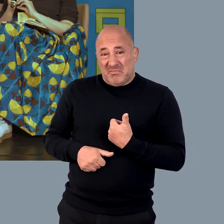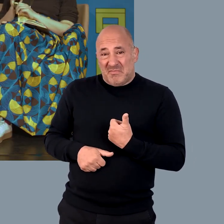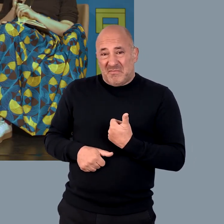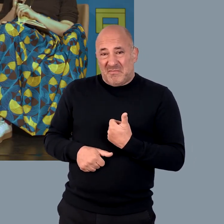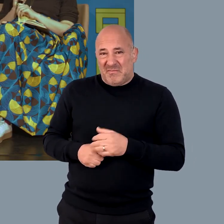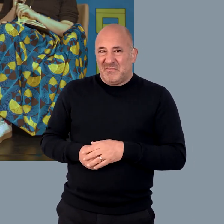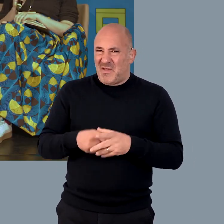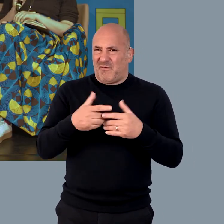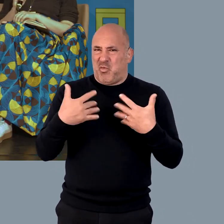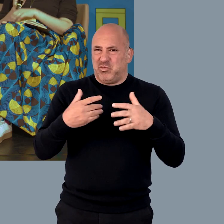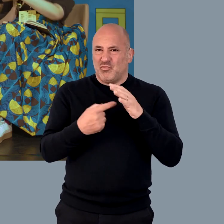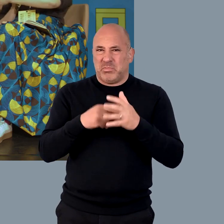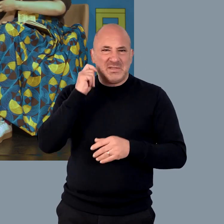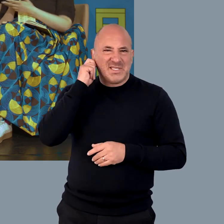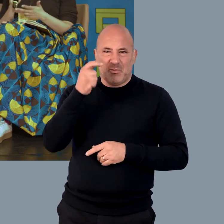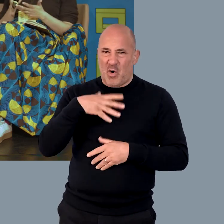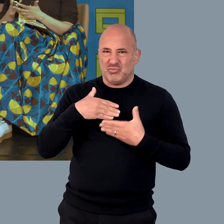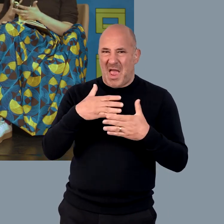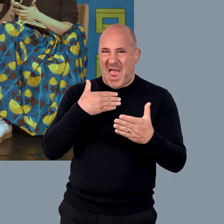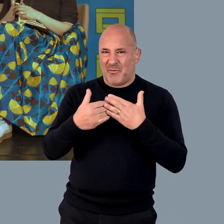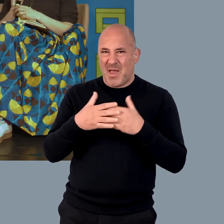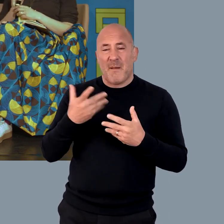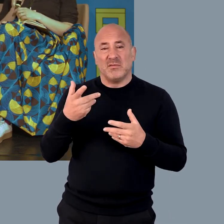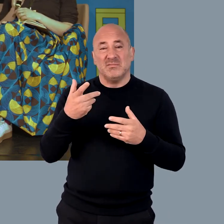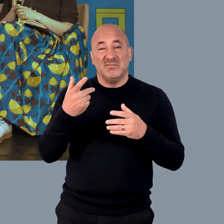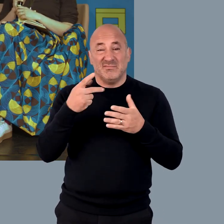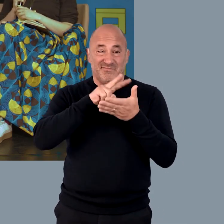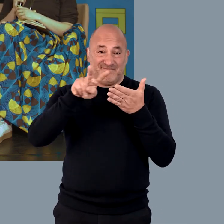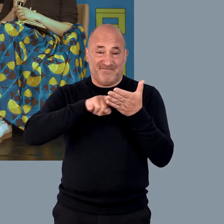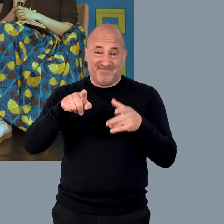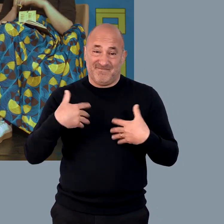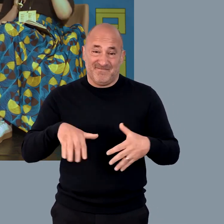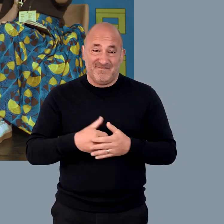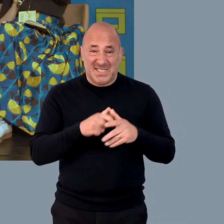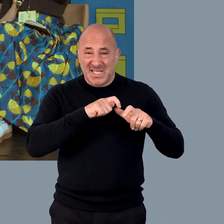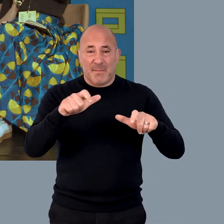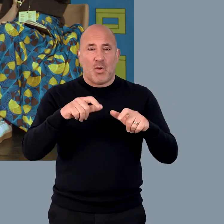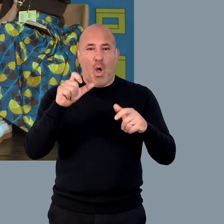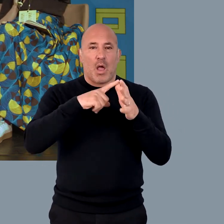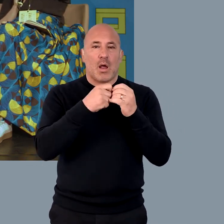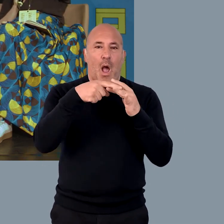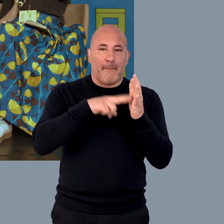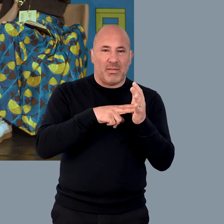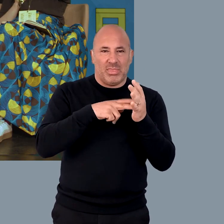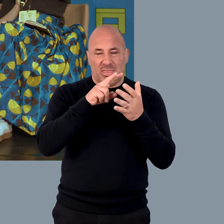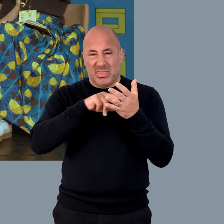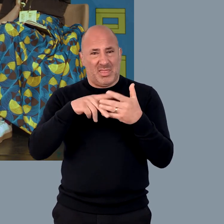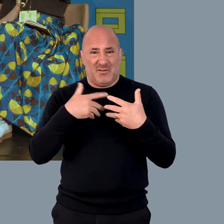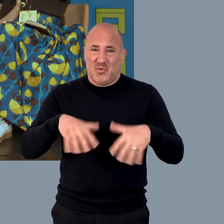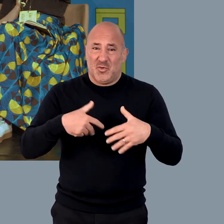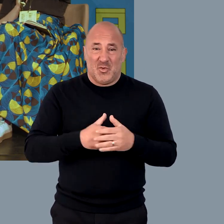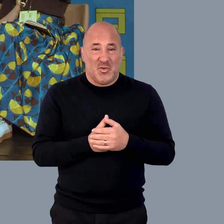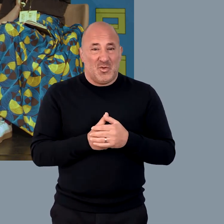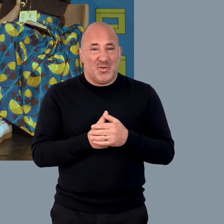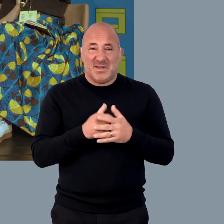I can start with a little bit and then you can continue. So you had some top tips that you wanted to share anyway, but I think literacy is a massive thing. So sustainability or